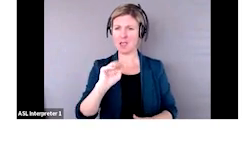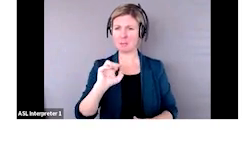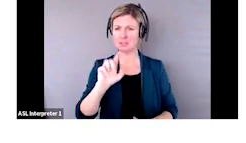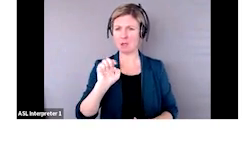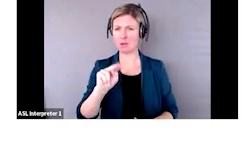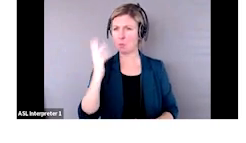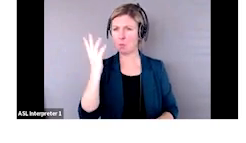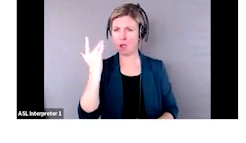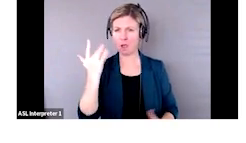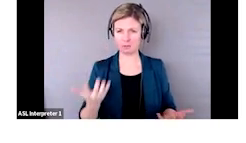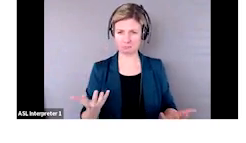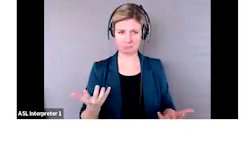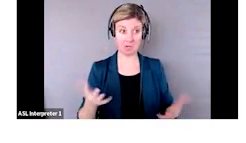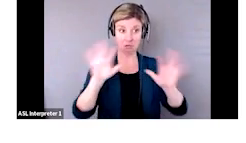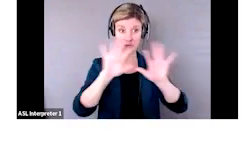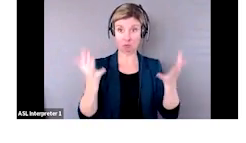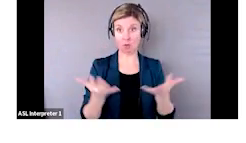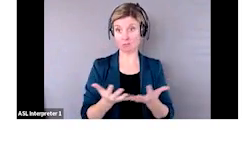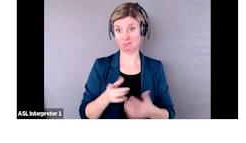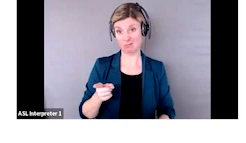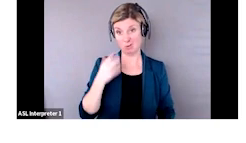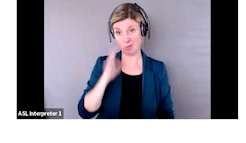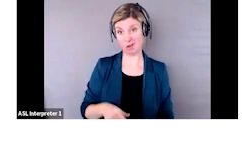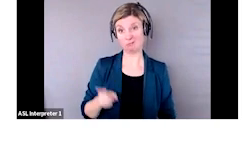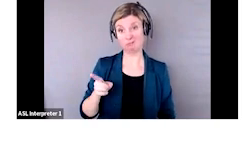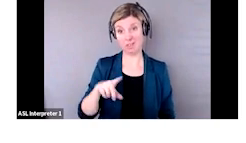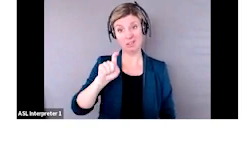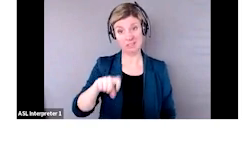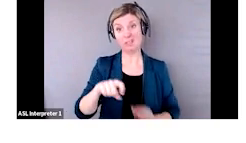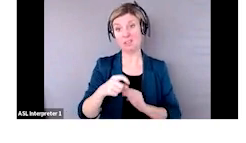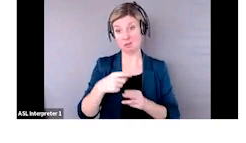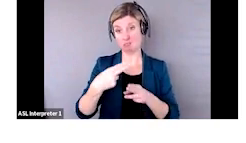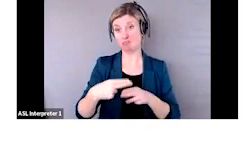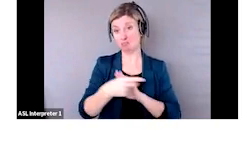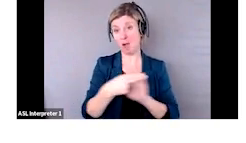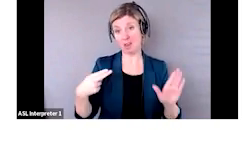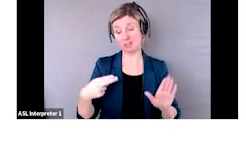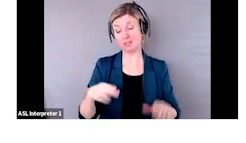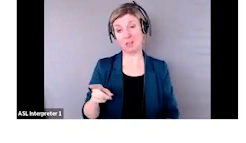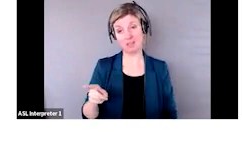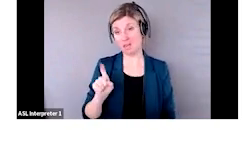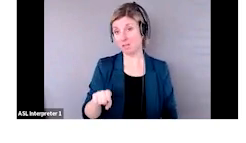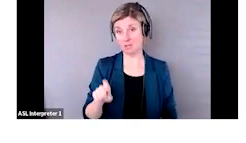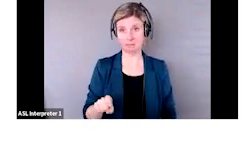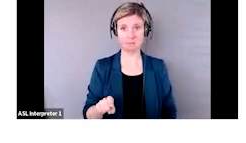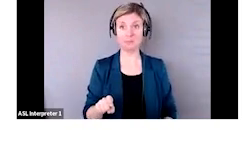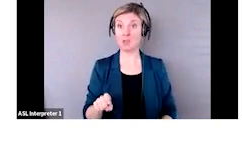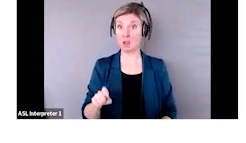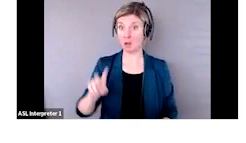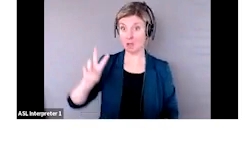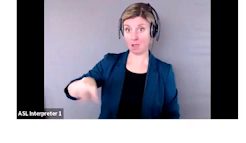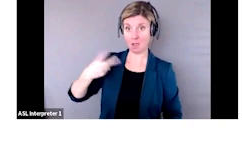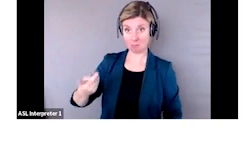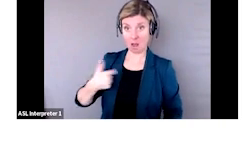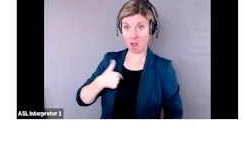Needs brands, okay? They need brands just as much as we need Amazon.